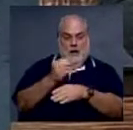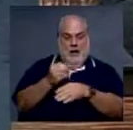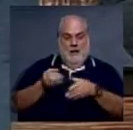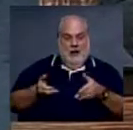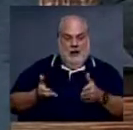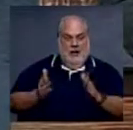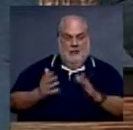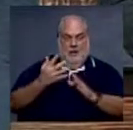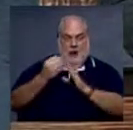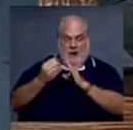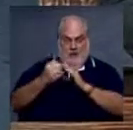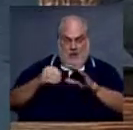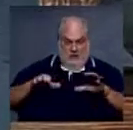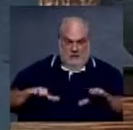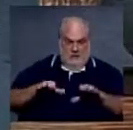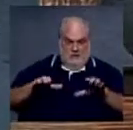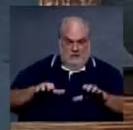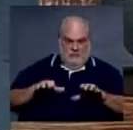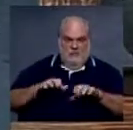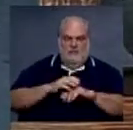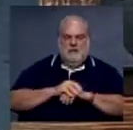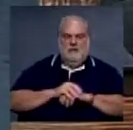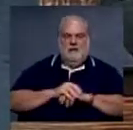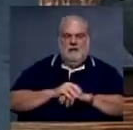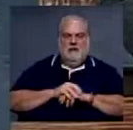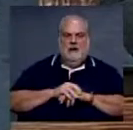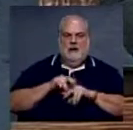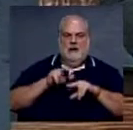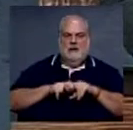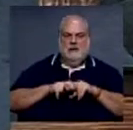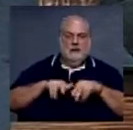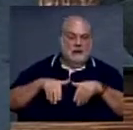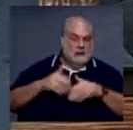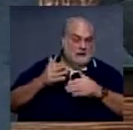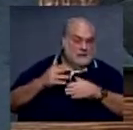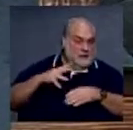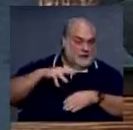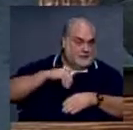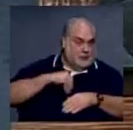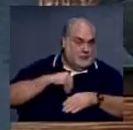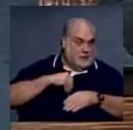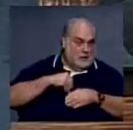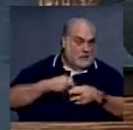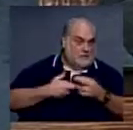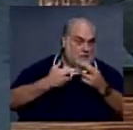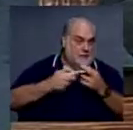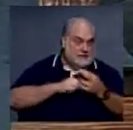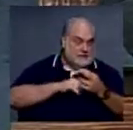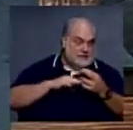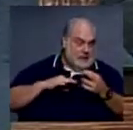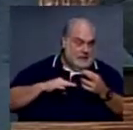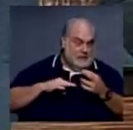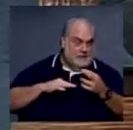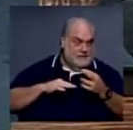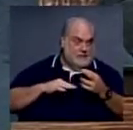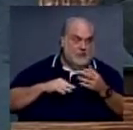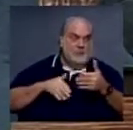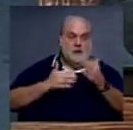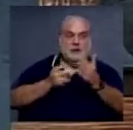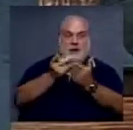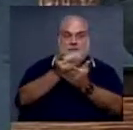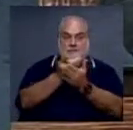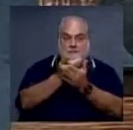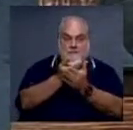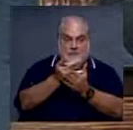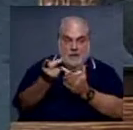allowance of the outdoor activity. The chair entertained a motion for approval as recommended by staff. The motion